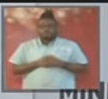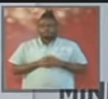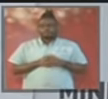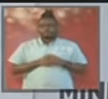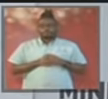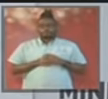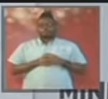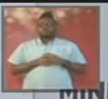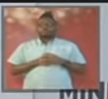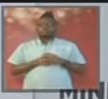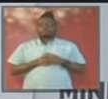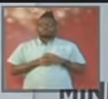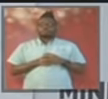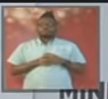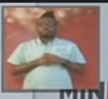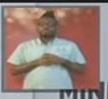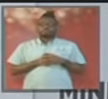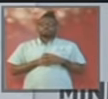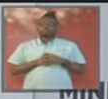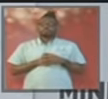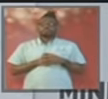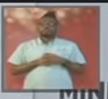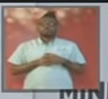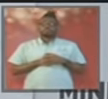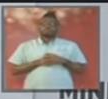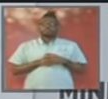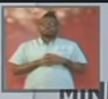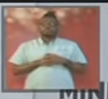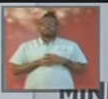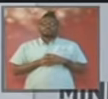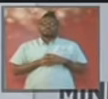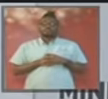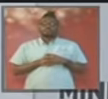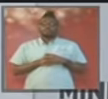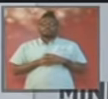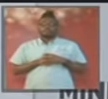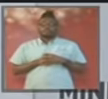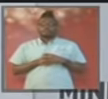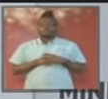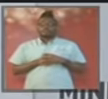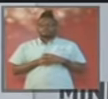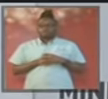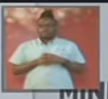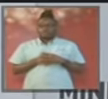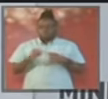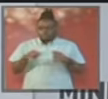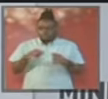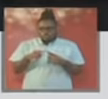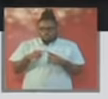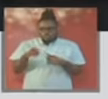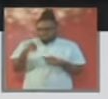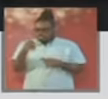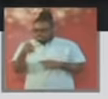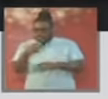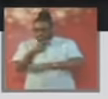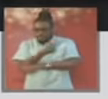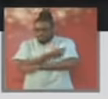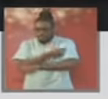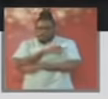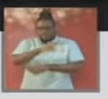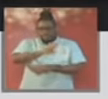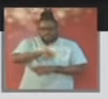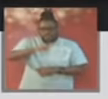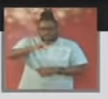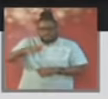is time limited. And for the vaccine supply chain, then, as the Honorable Minister said, countries